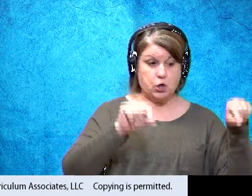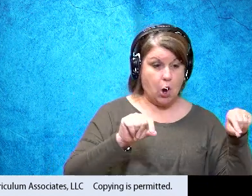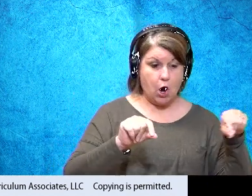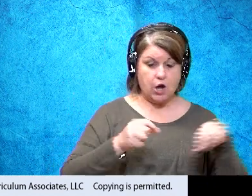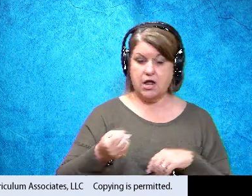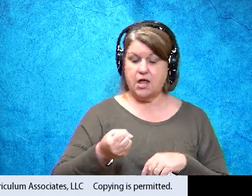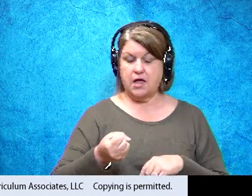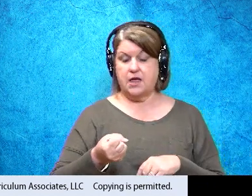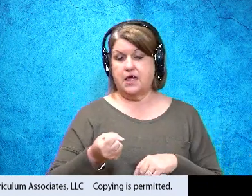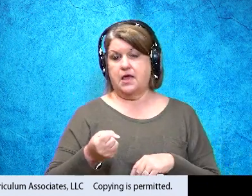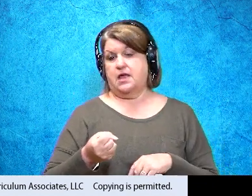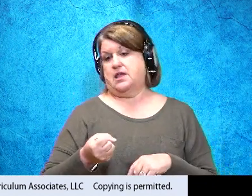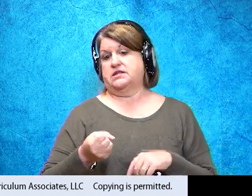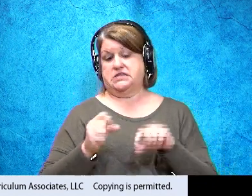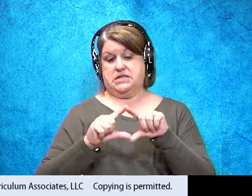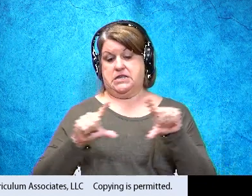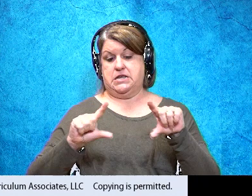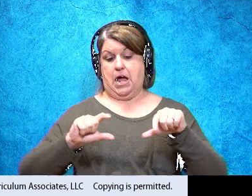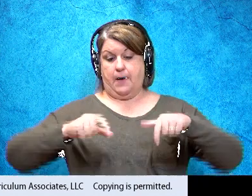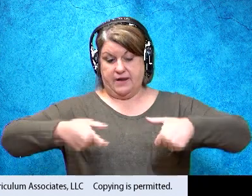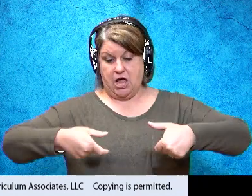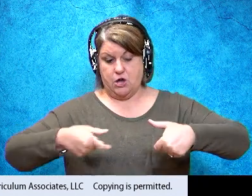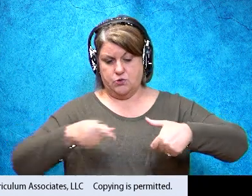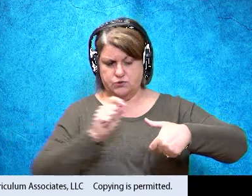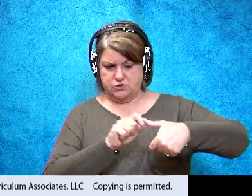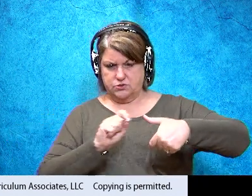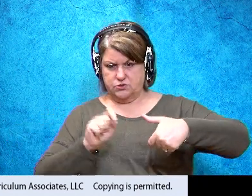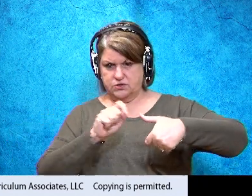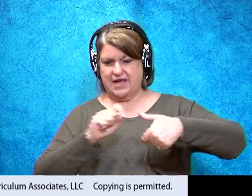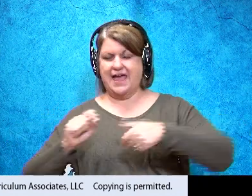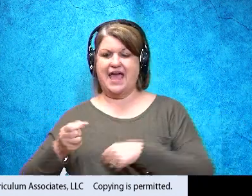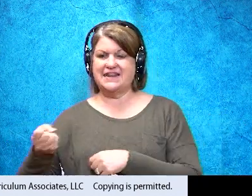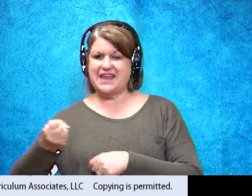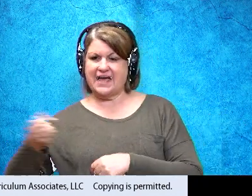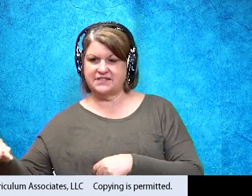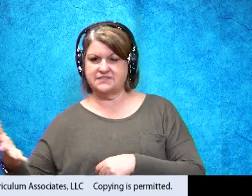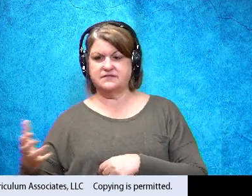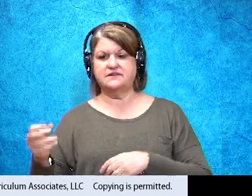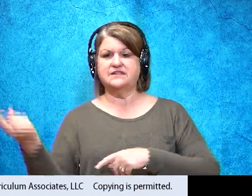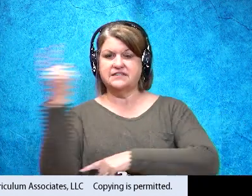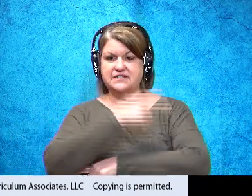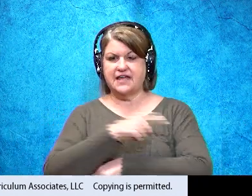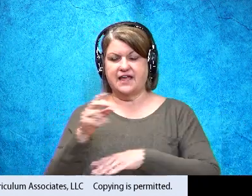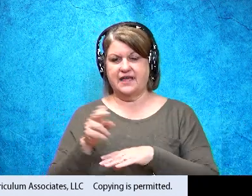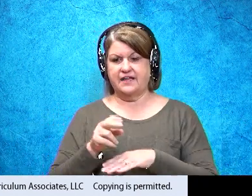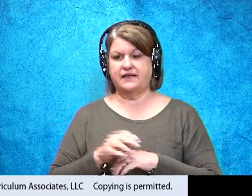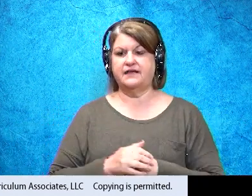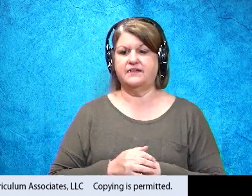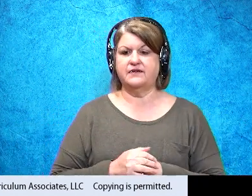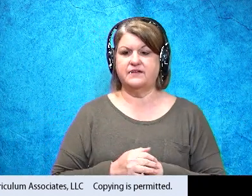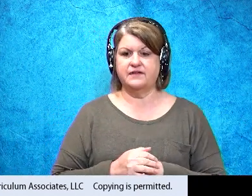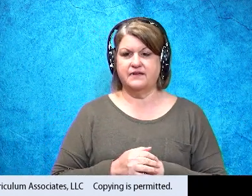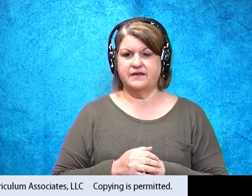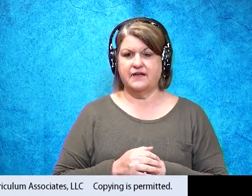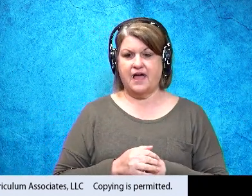I'm going to use my dice to get my 2-digit number. So I have a 3